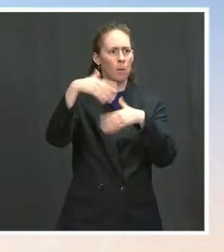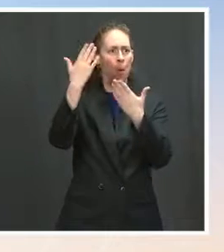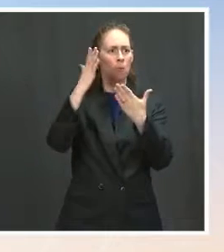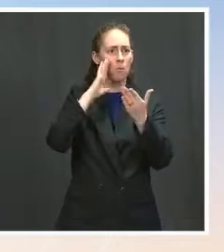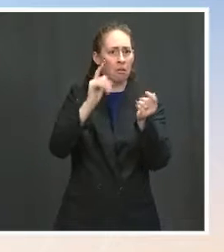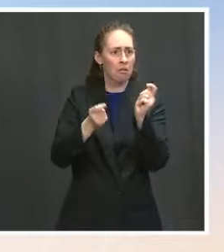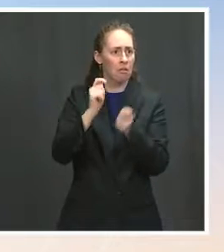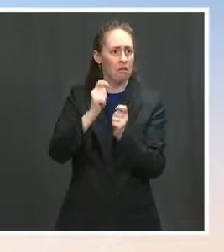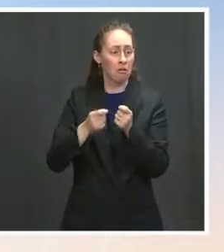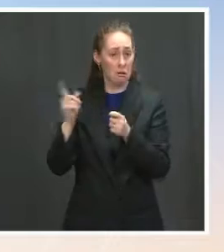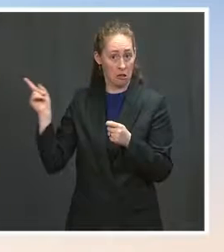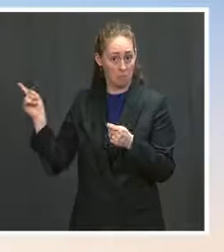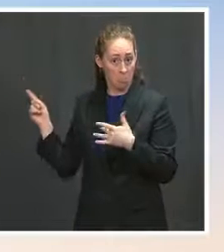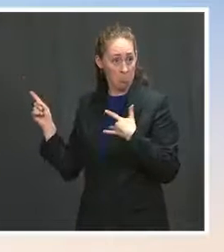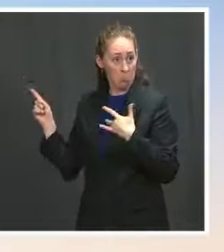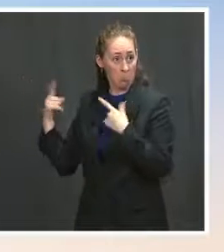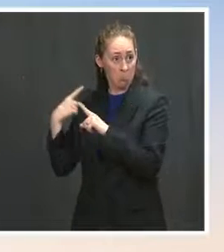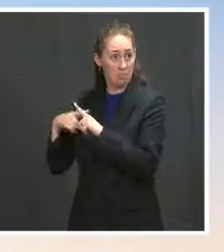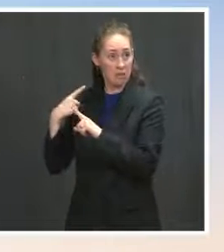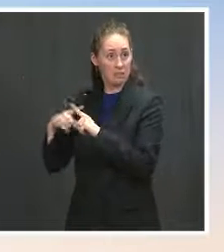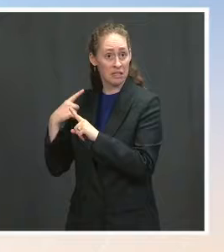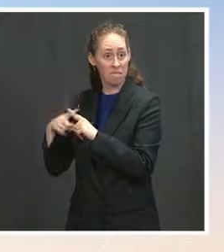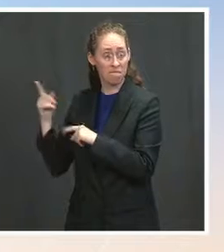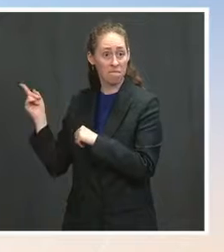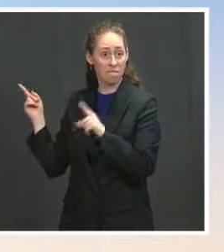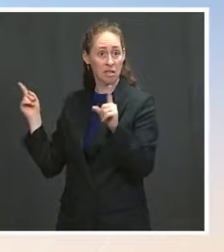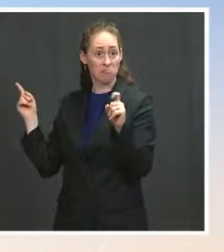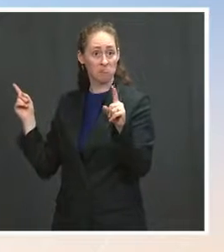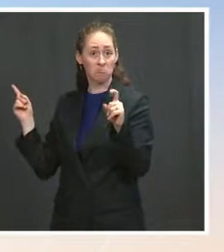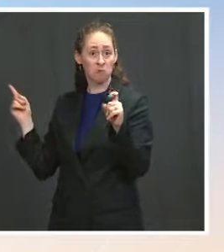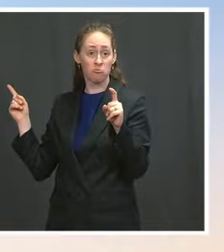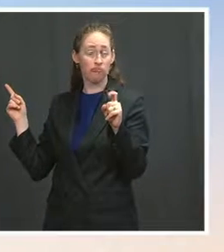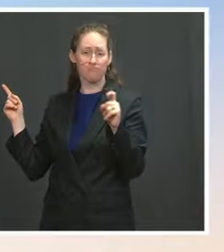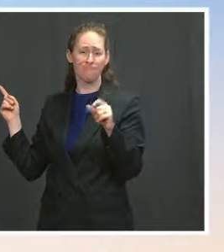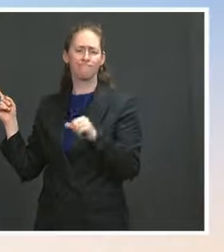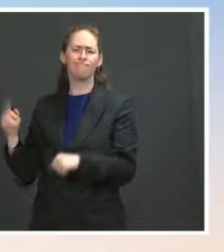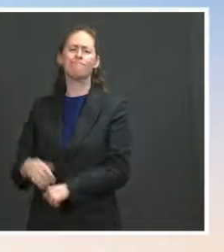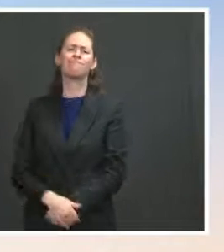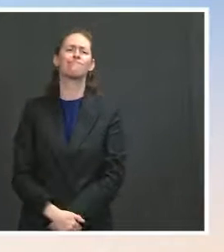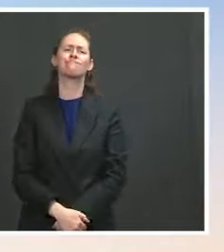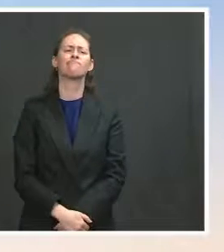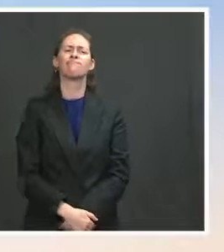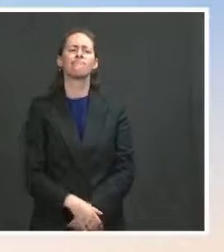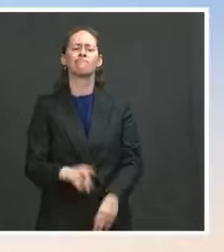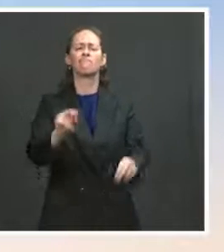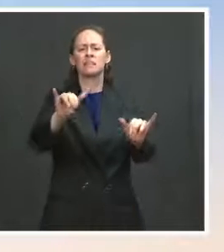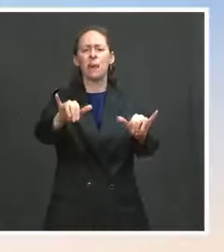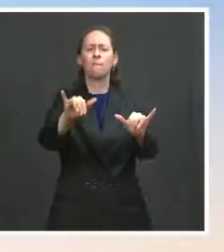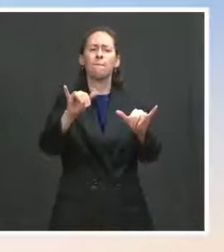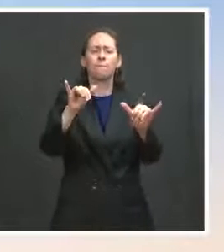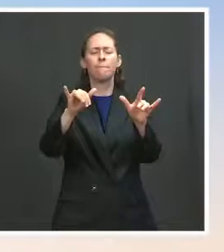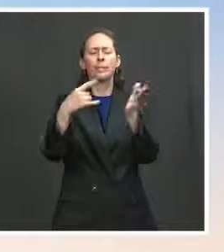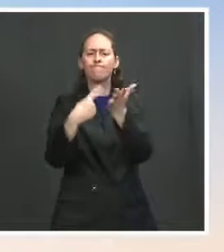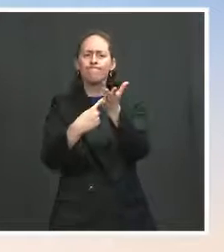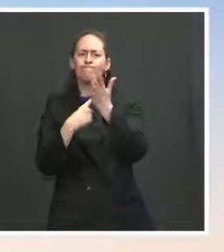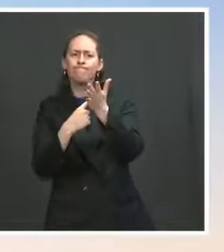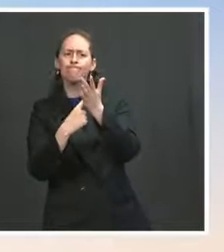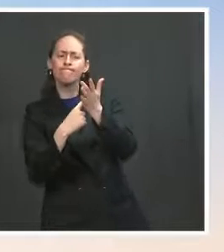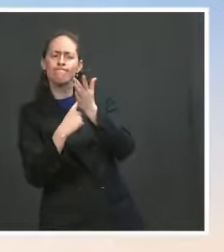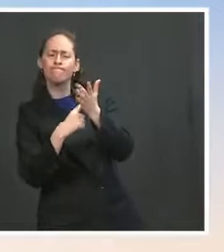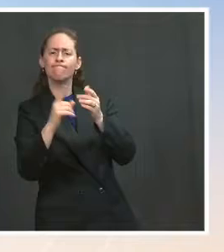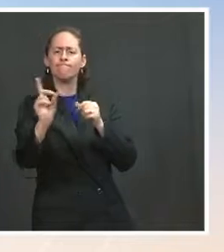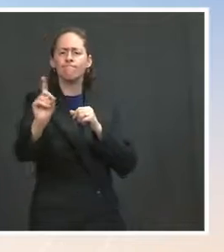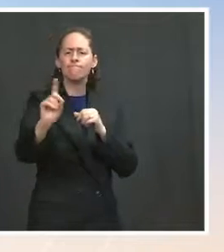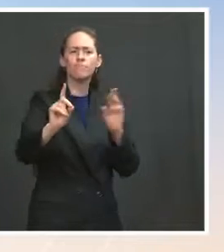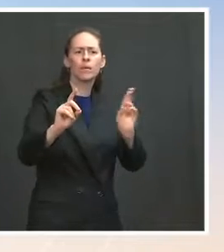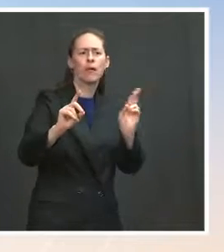going? No. He's going to continue to have conversations with Democrats and Republicans about what the path